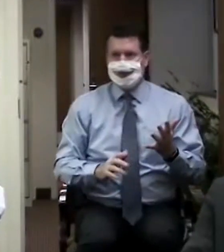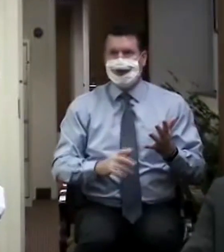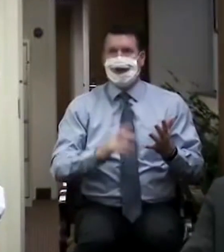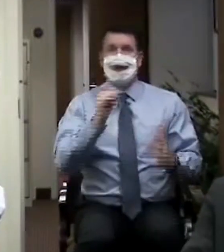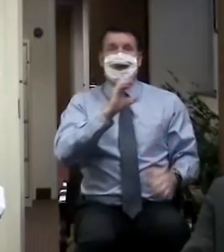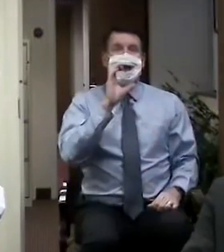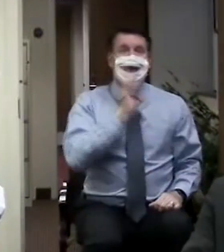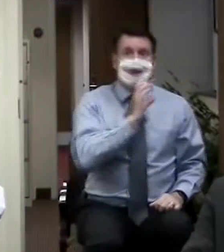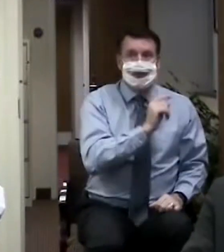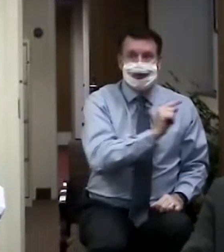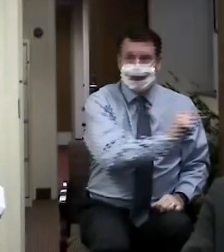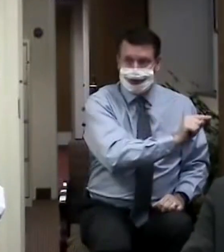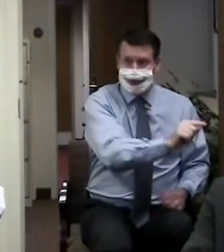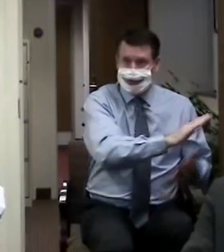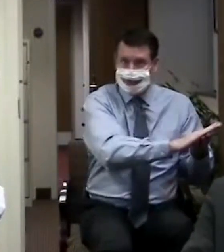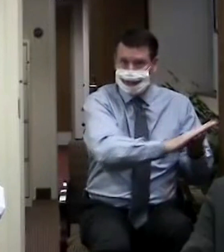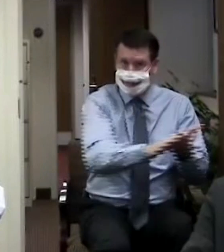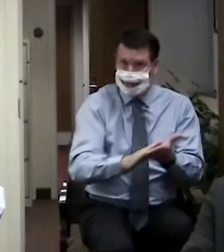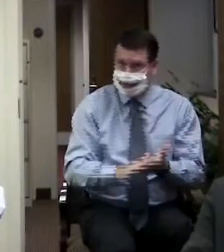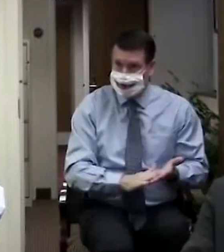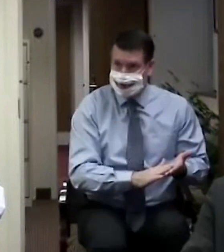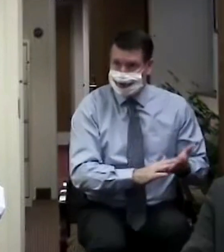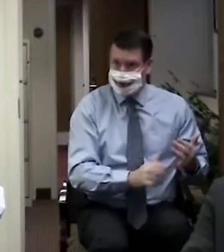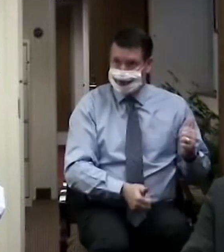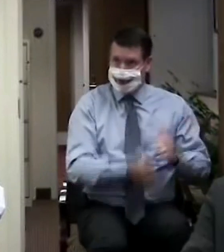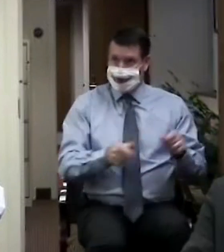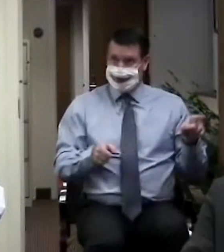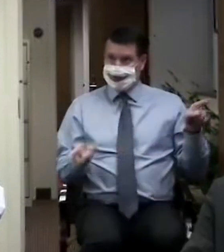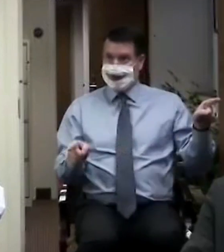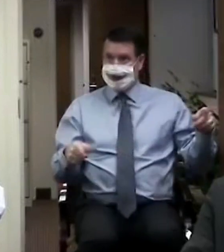be in the chat again. So there you go. Okay.